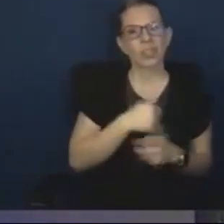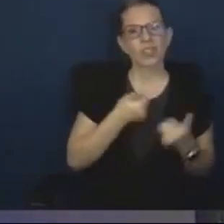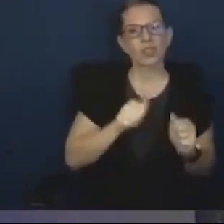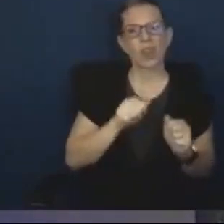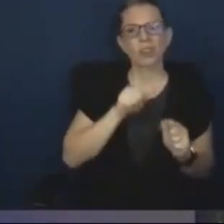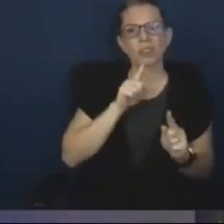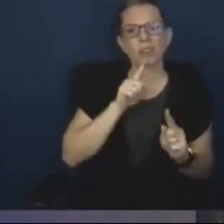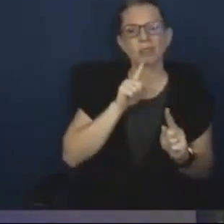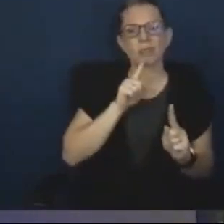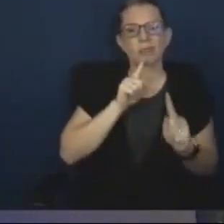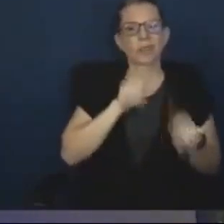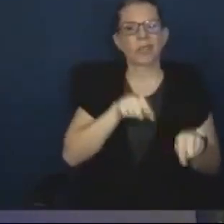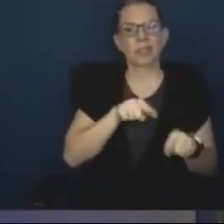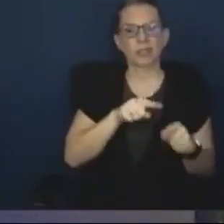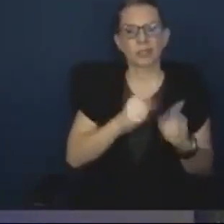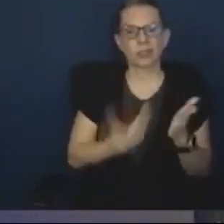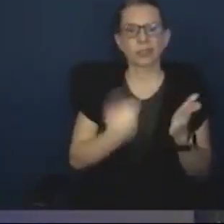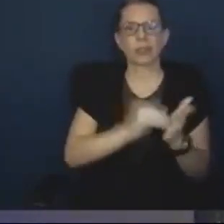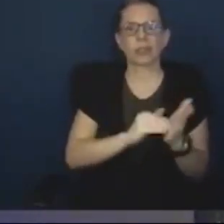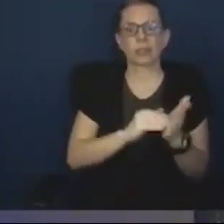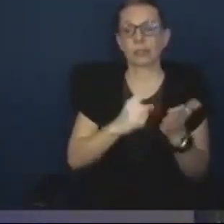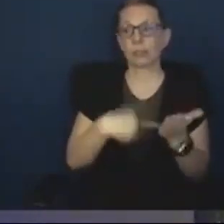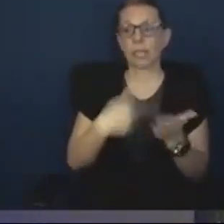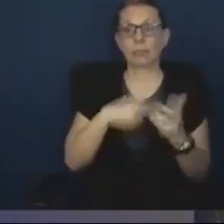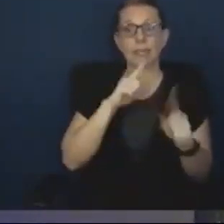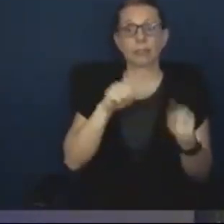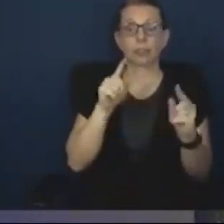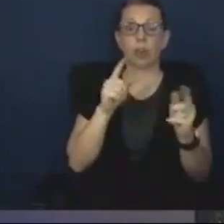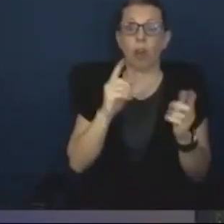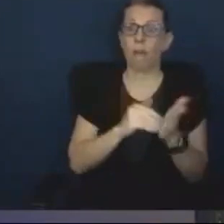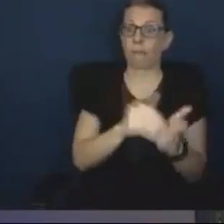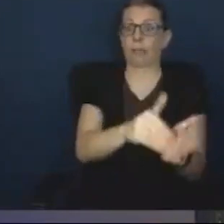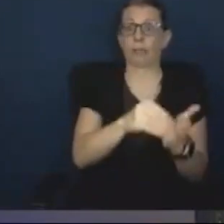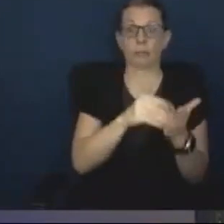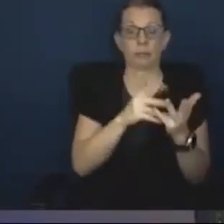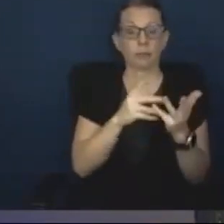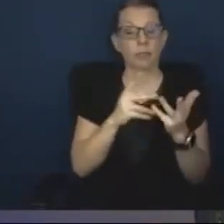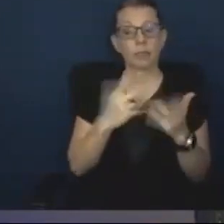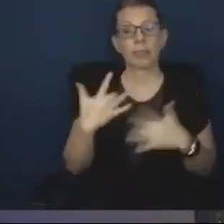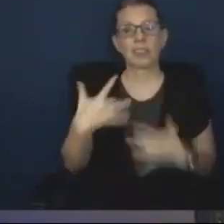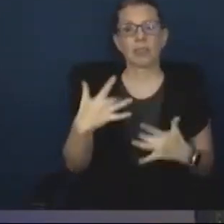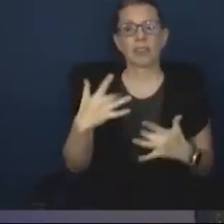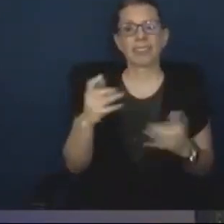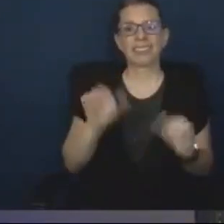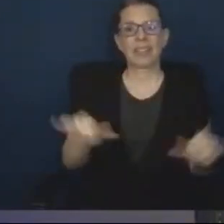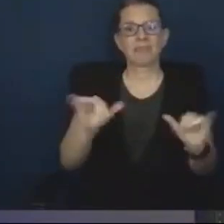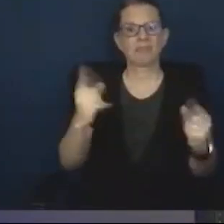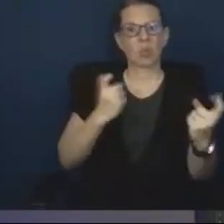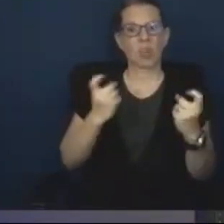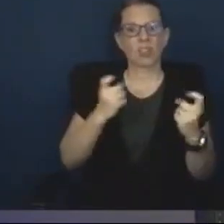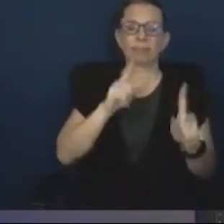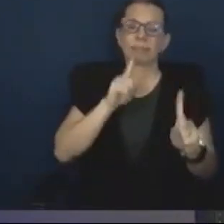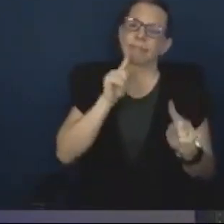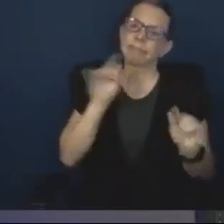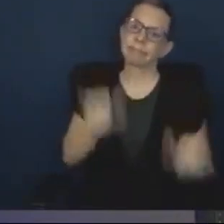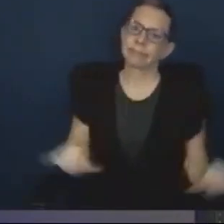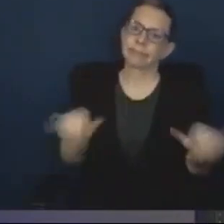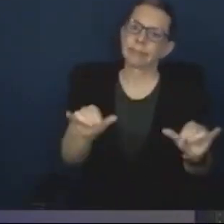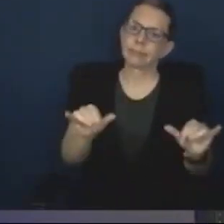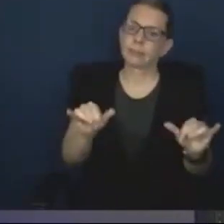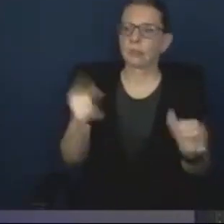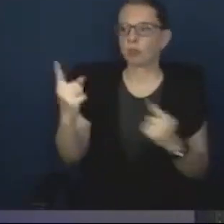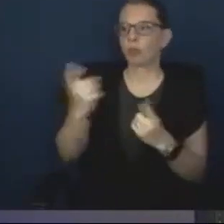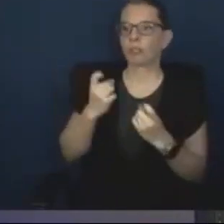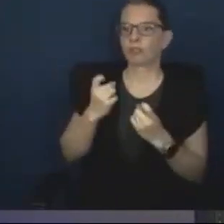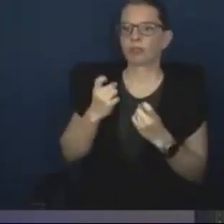them frequently. The answers are pretty much the same ones. But that's because I think the questions keep coming back, and people have a